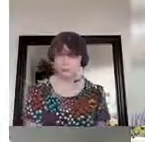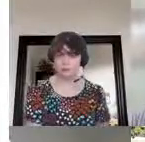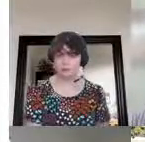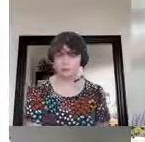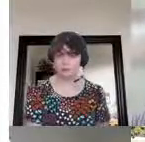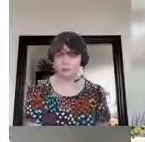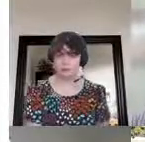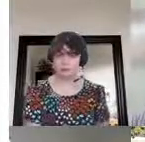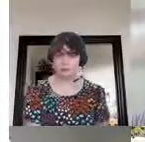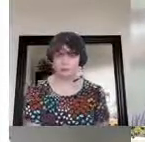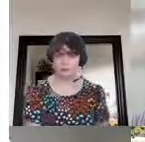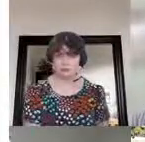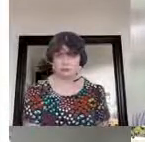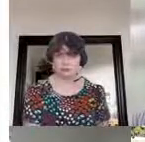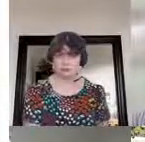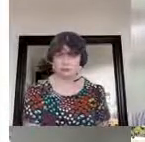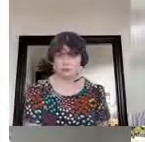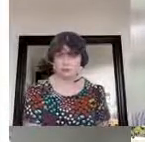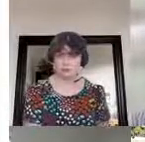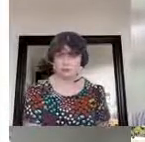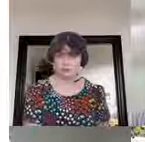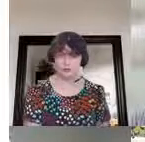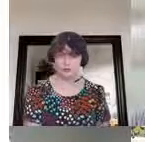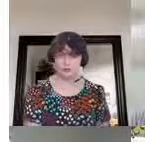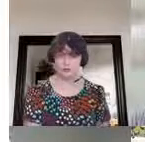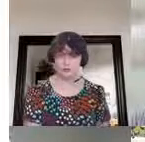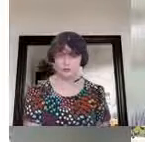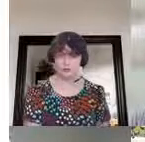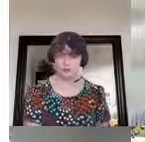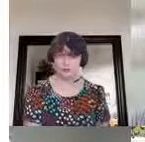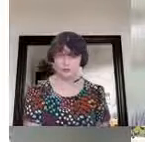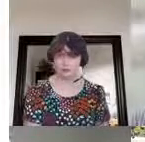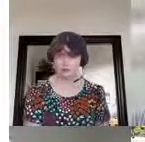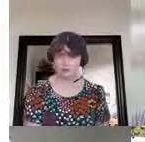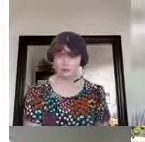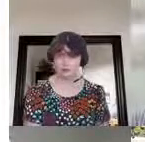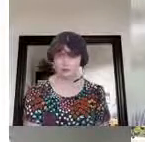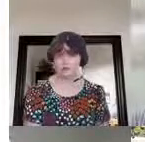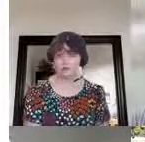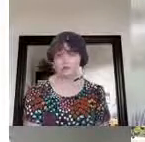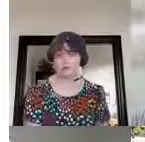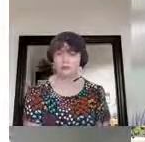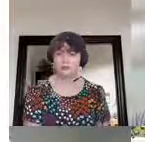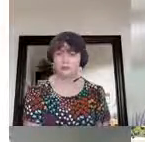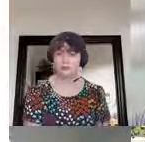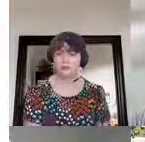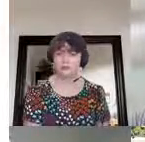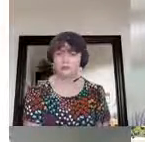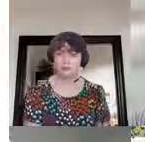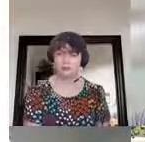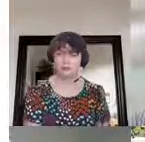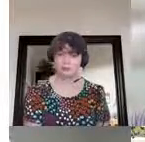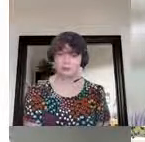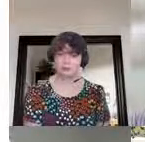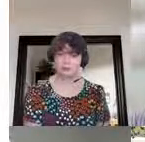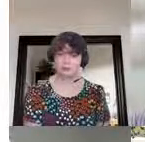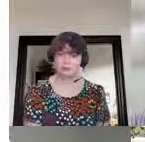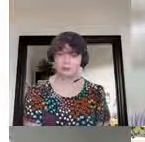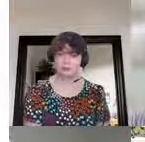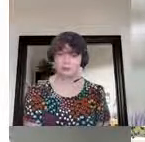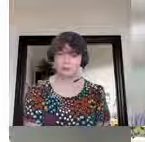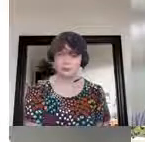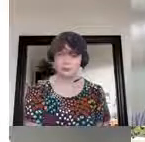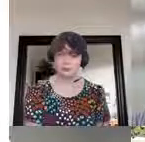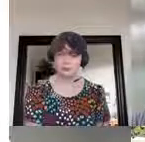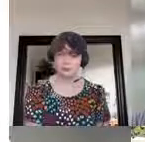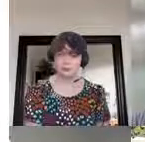operating everything, even to the stage if the light stopped on the pivot at 2 o'clock in the morning, someone would get out, have a look, and go and make it work again.